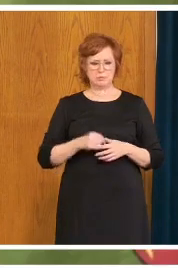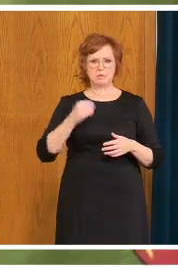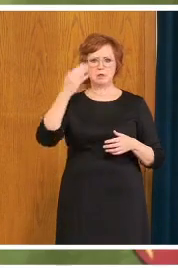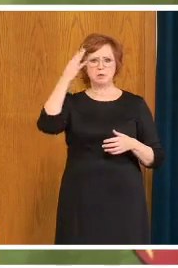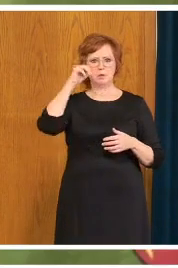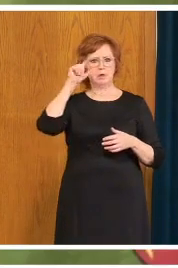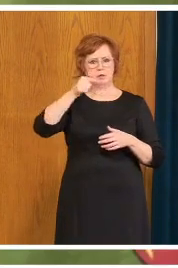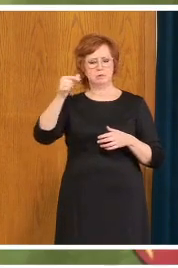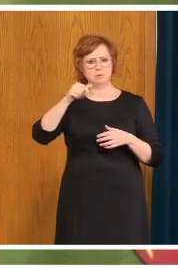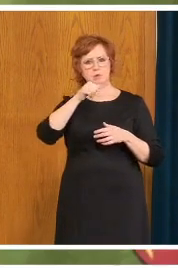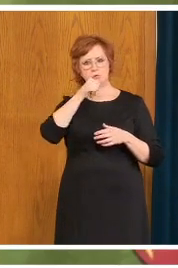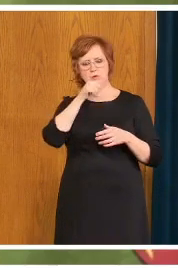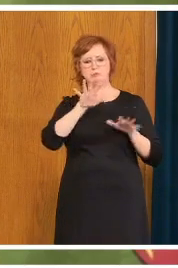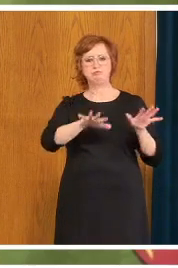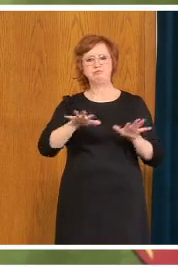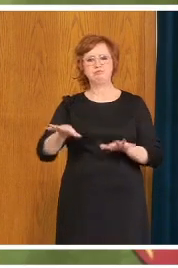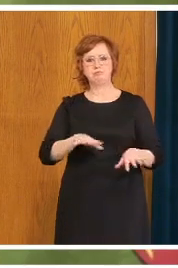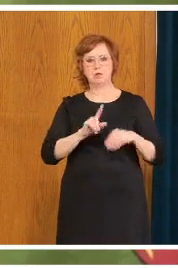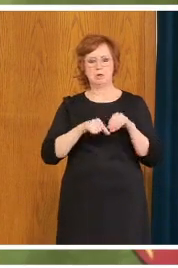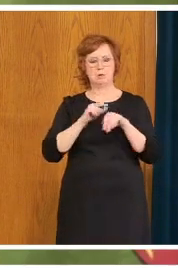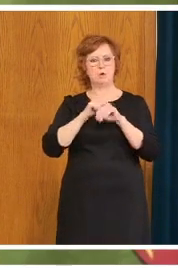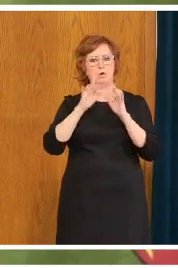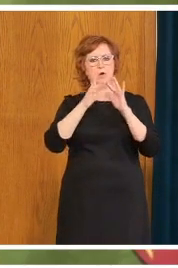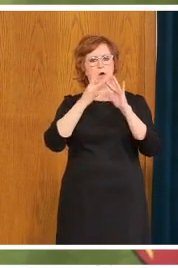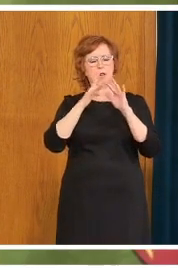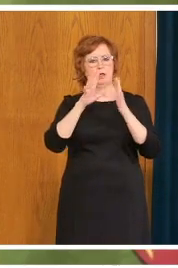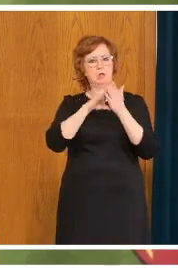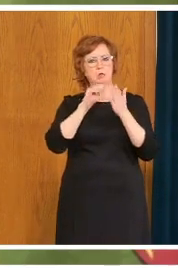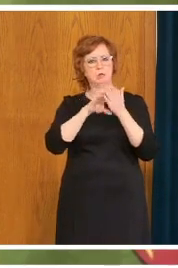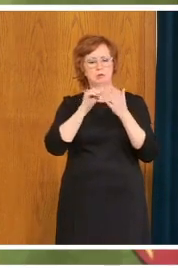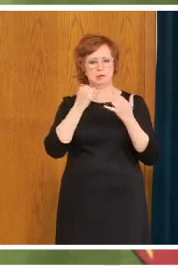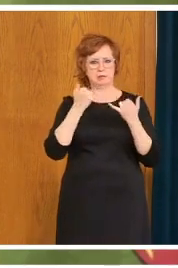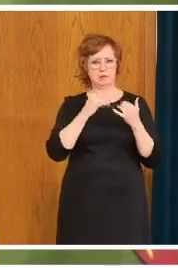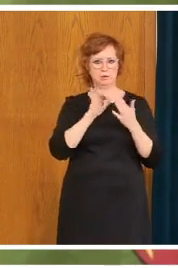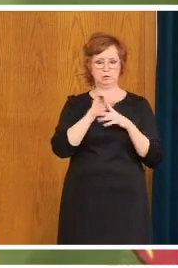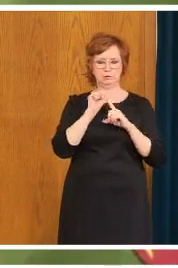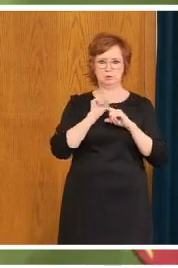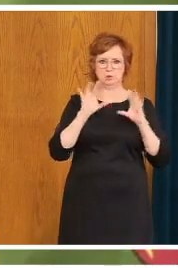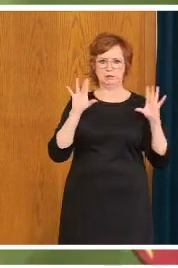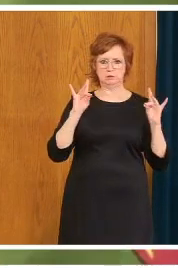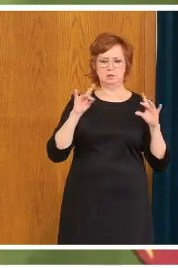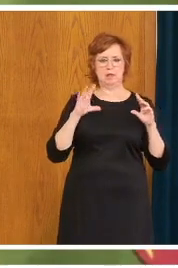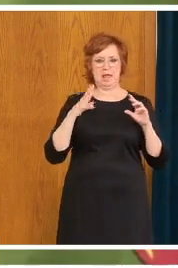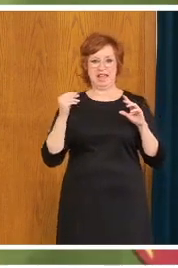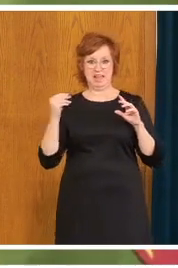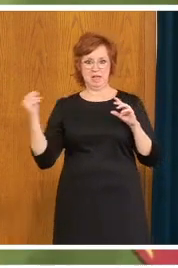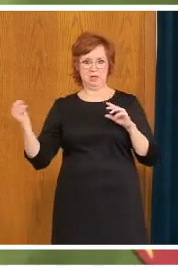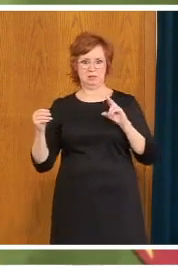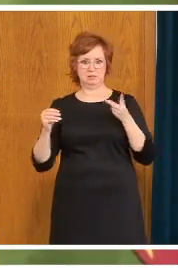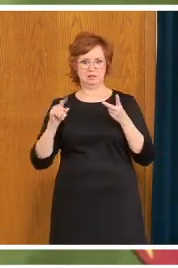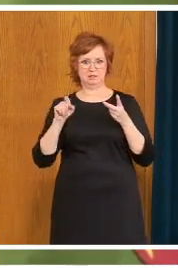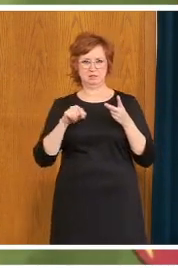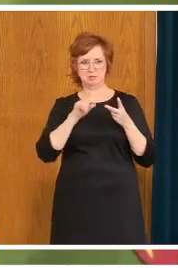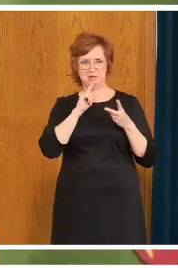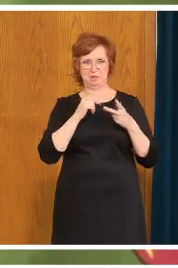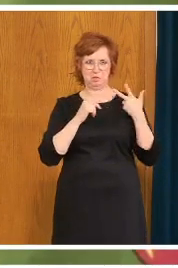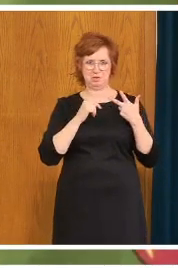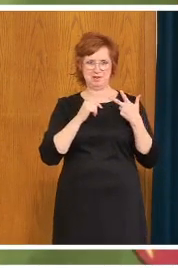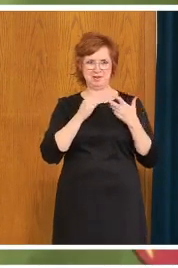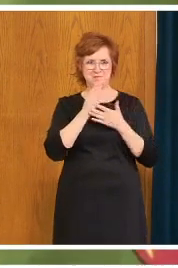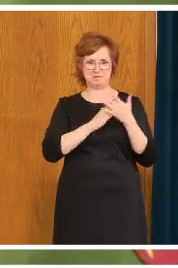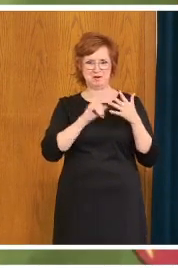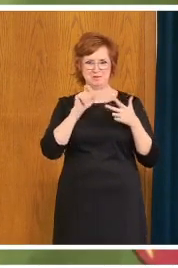online learning under the circumstances of what we're in? And I guess if I may also ask, it's a 3-part question with one